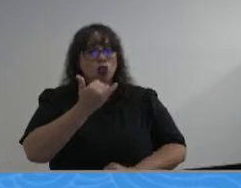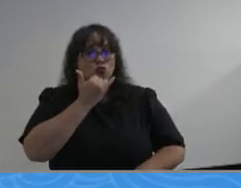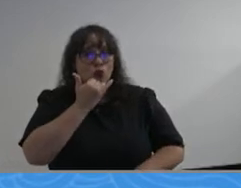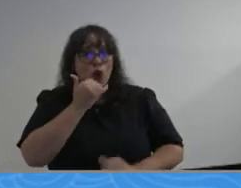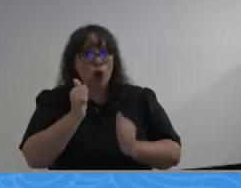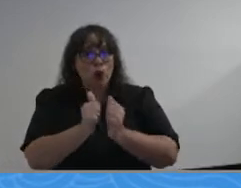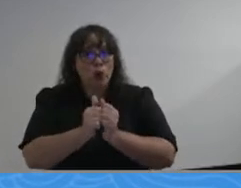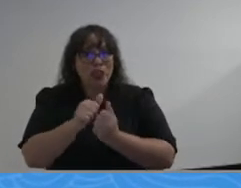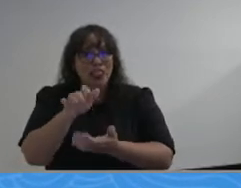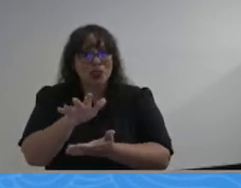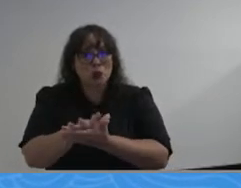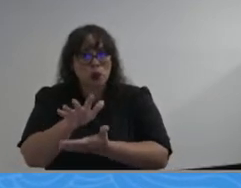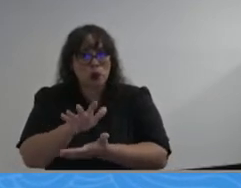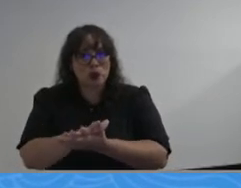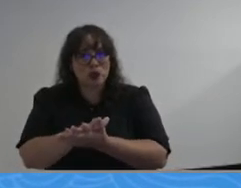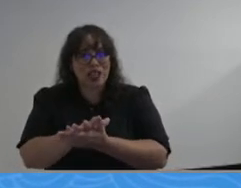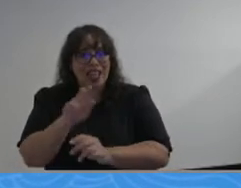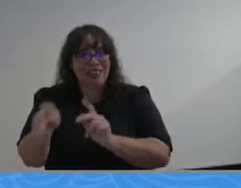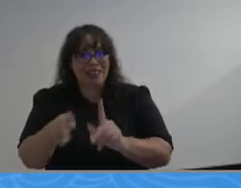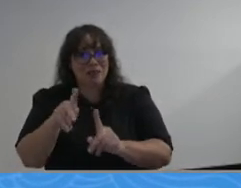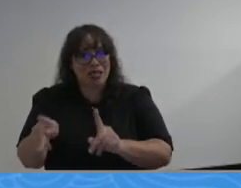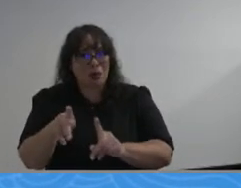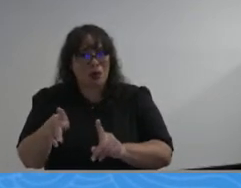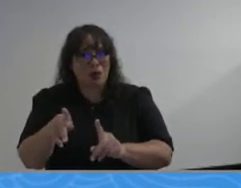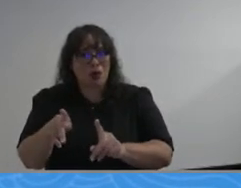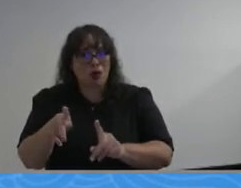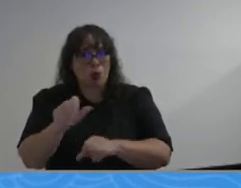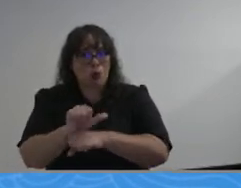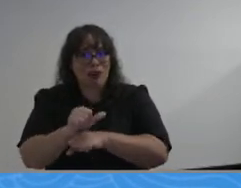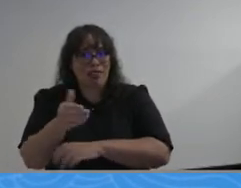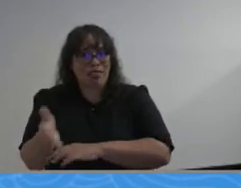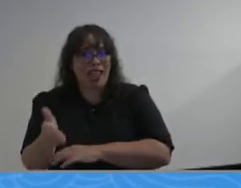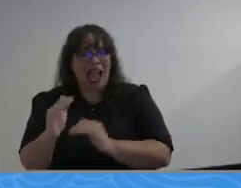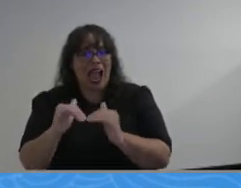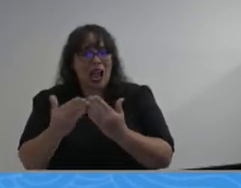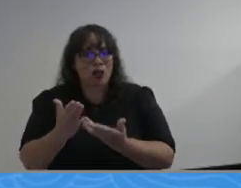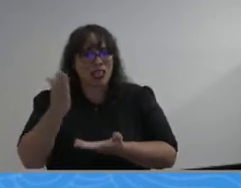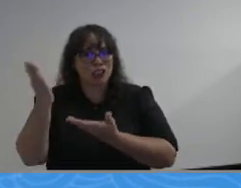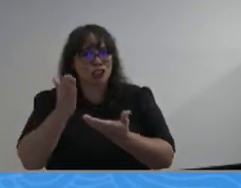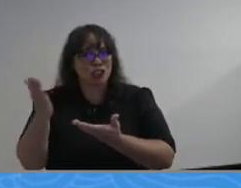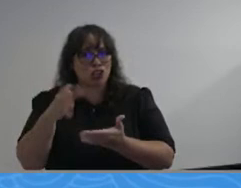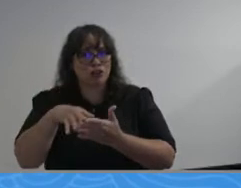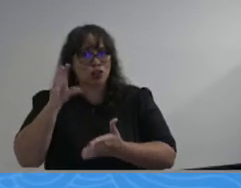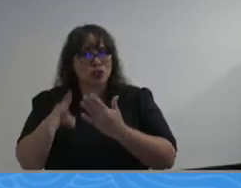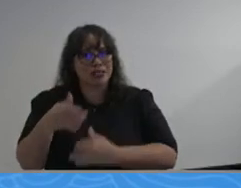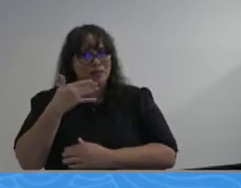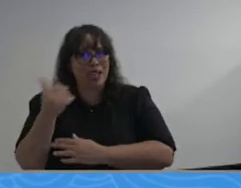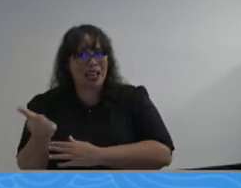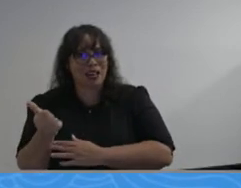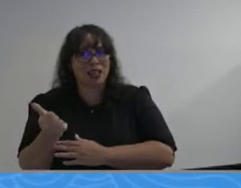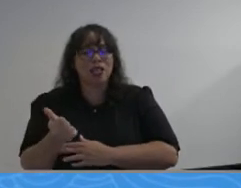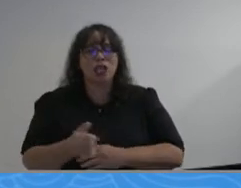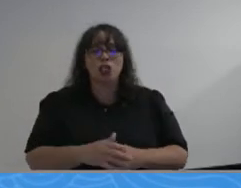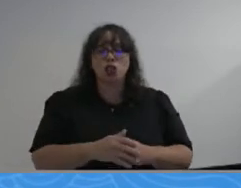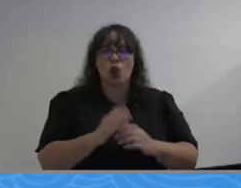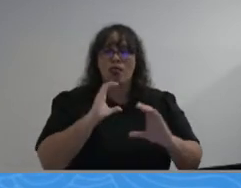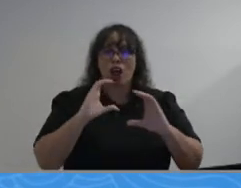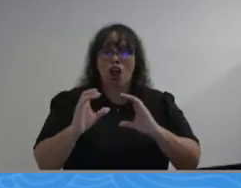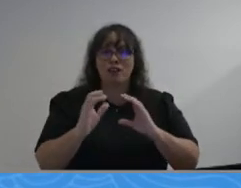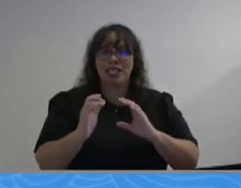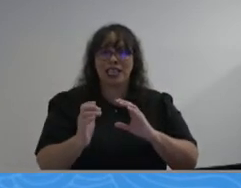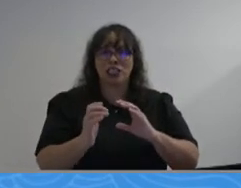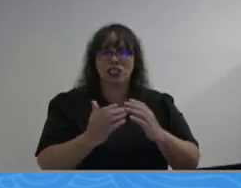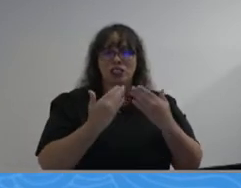people in them in terms of how they can serve our students better. We're going to flip this conversation. And like I said, this is the conversation that we have to have if we're going to go from